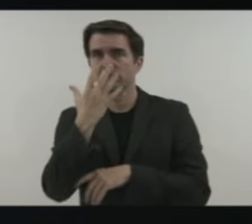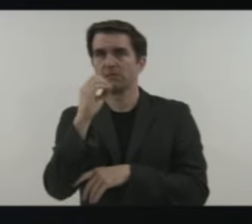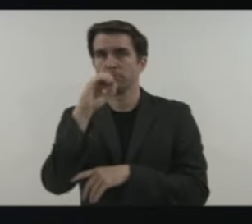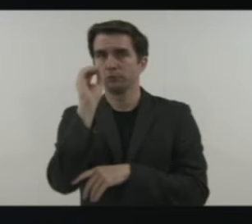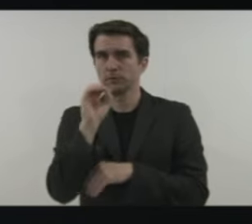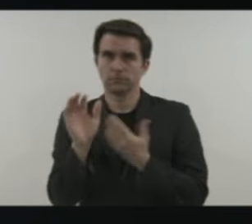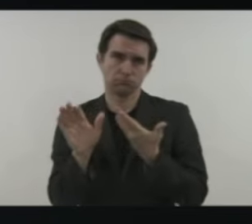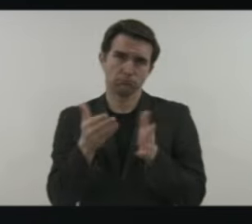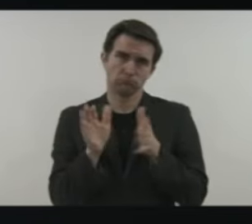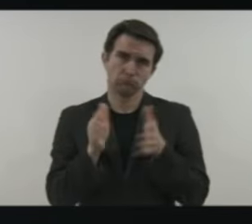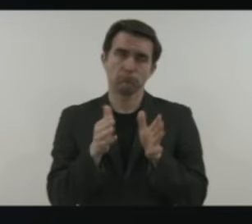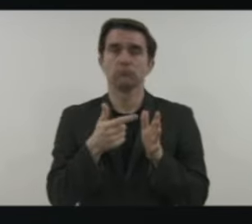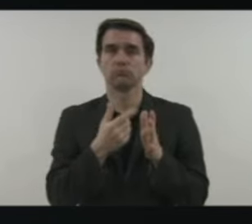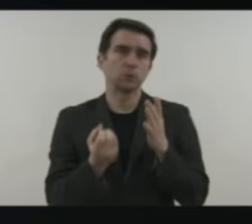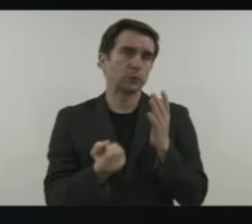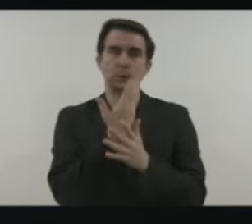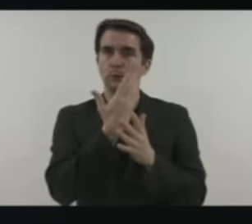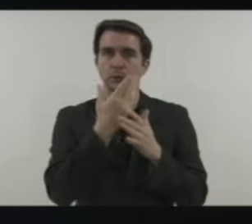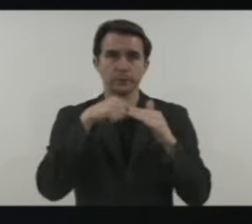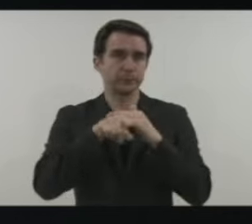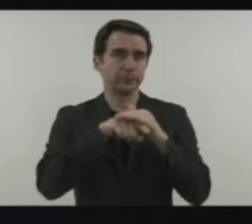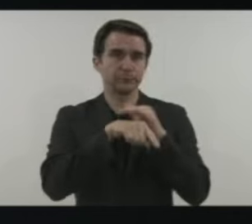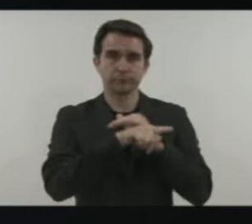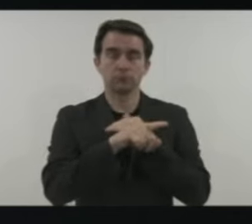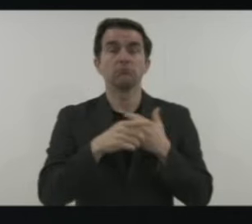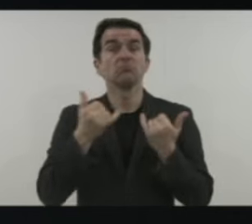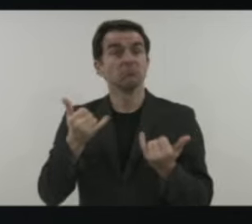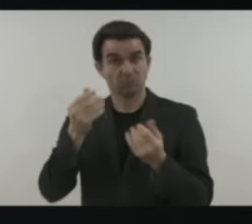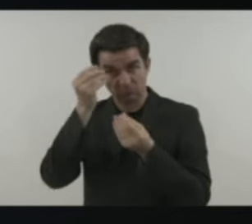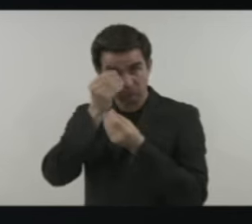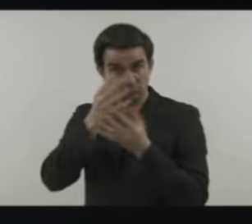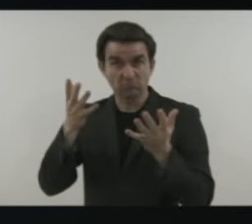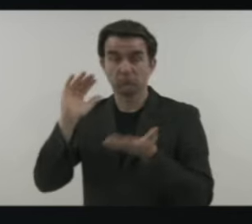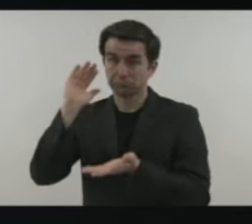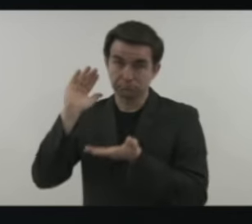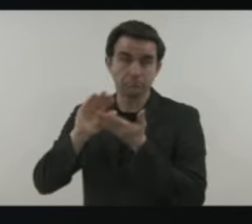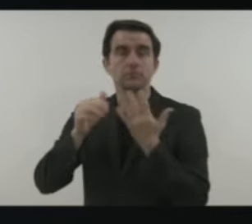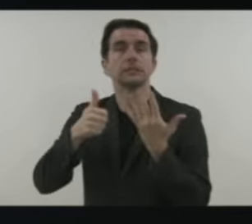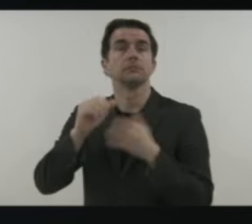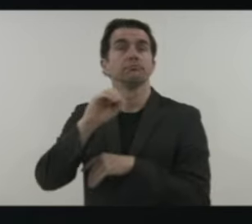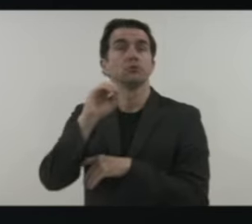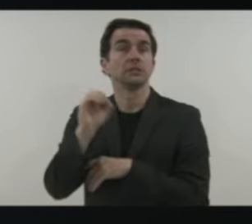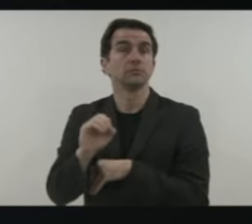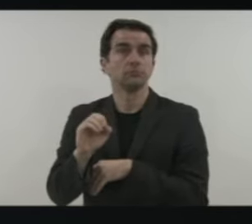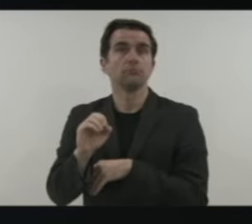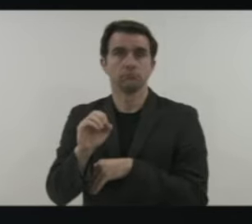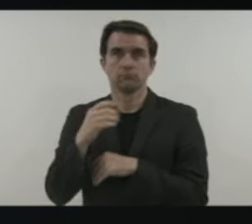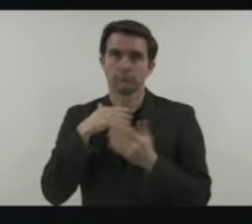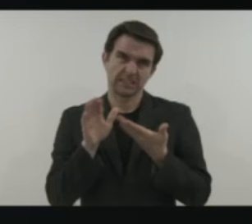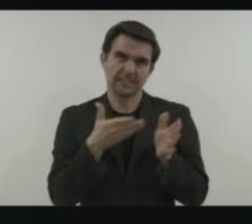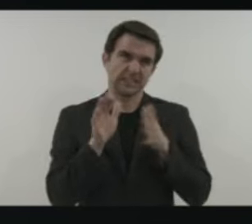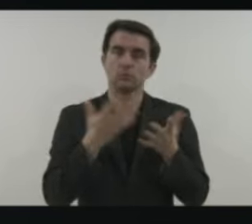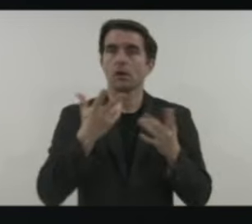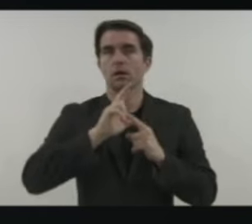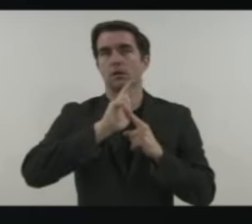carbon capture value chain for our industry. And Greece is all in on the energy transition. Yet, to